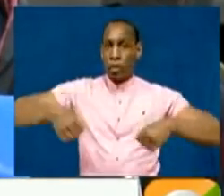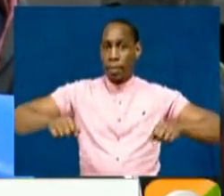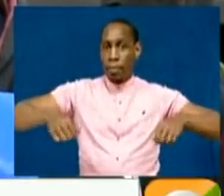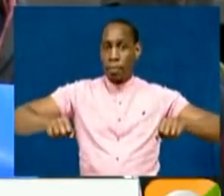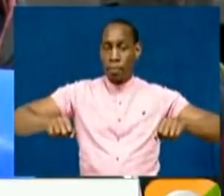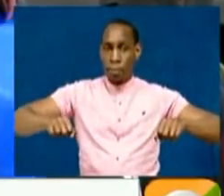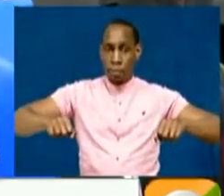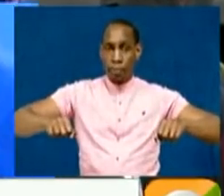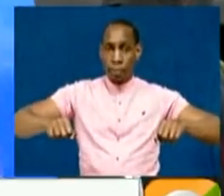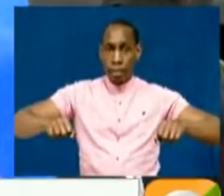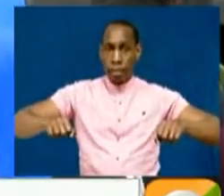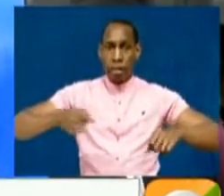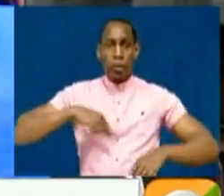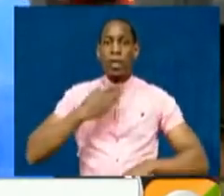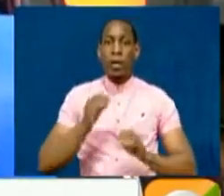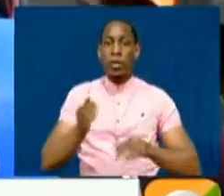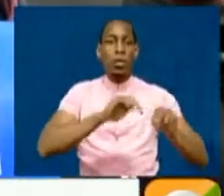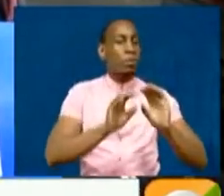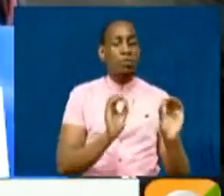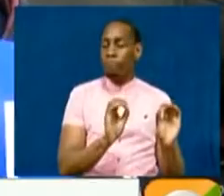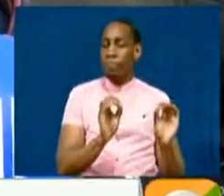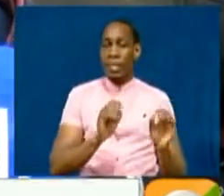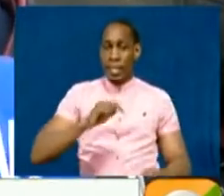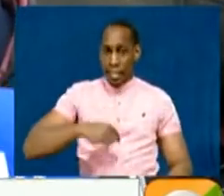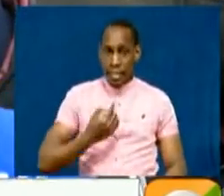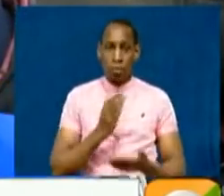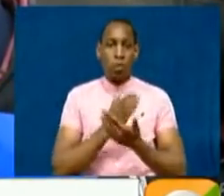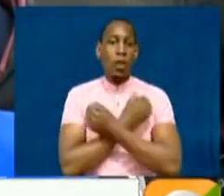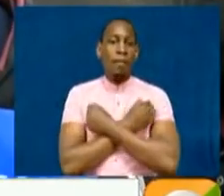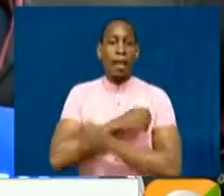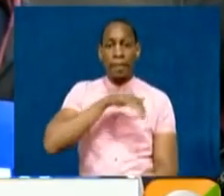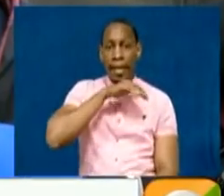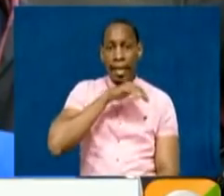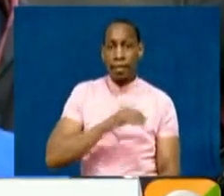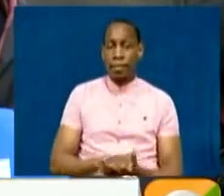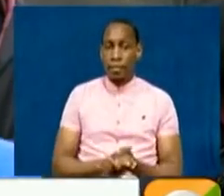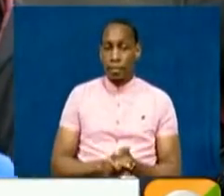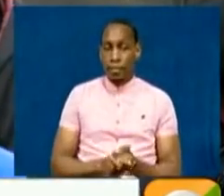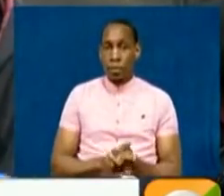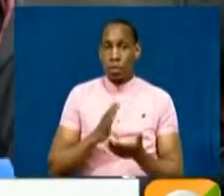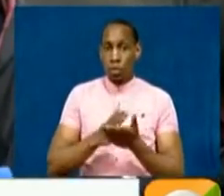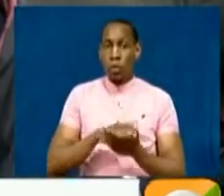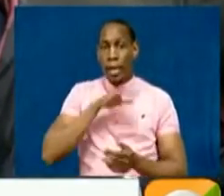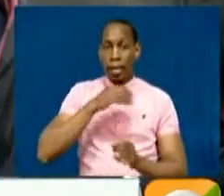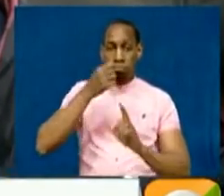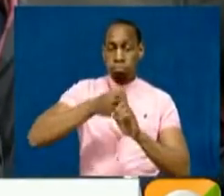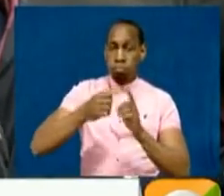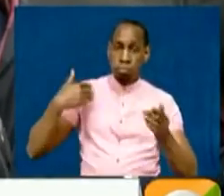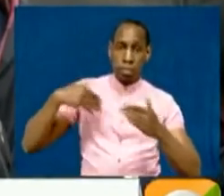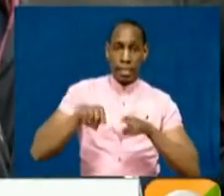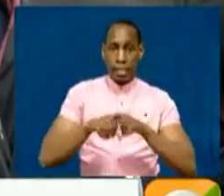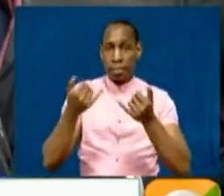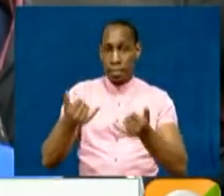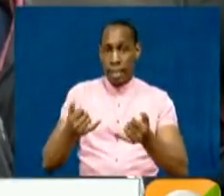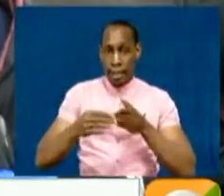pikipiki. Sisi hatutaki kuchangiwa. Mimi napenda baba kulingana na mali ametutoa mpaka